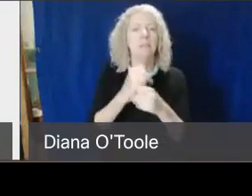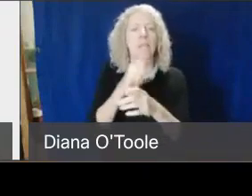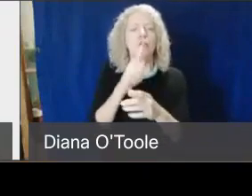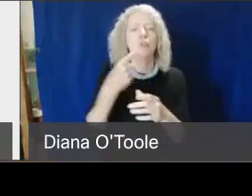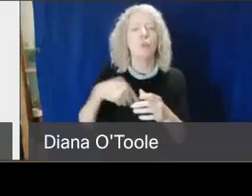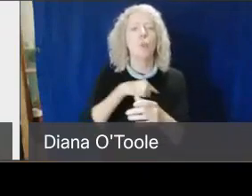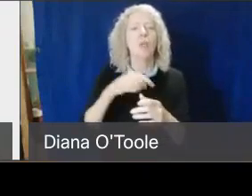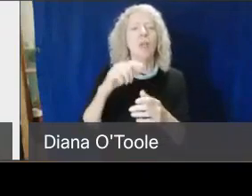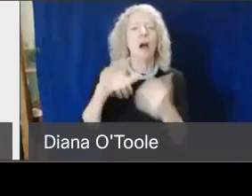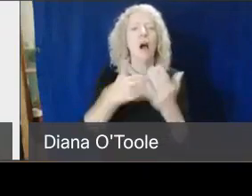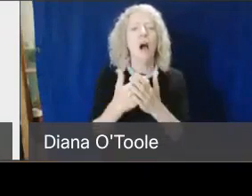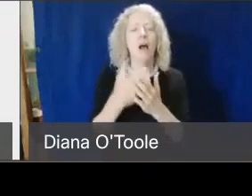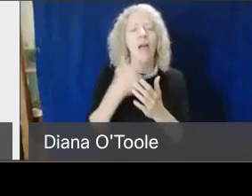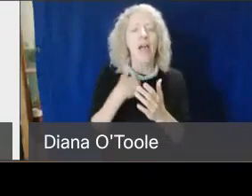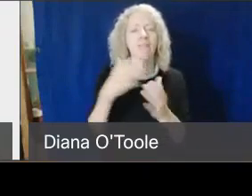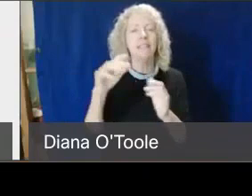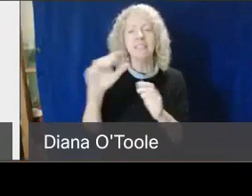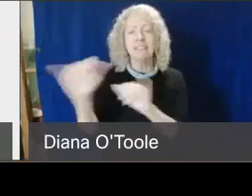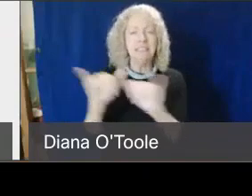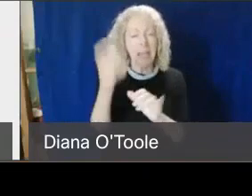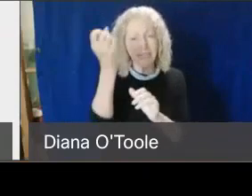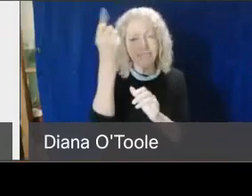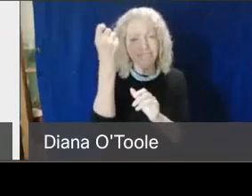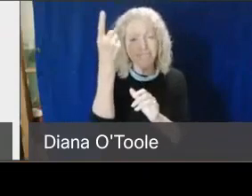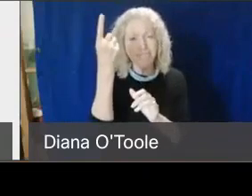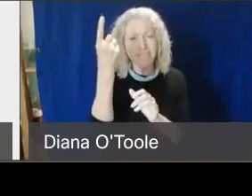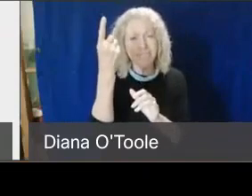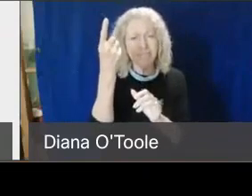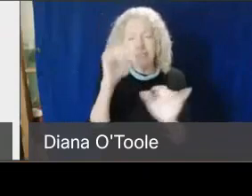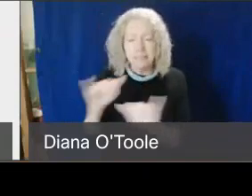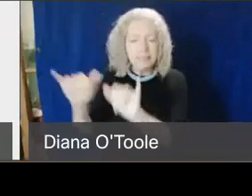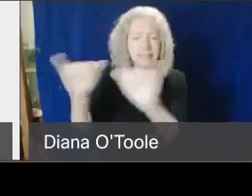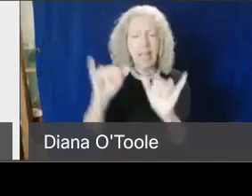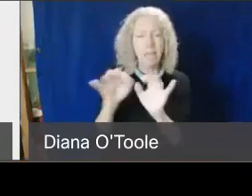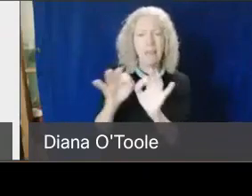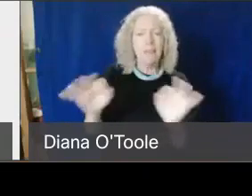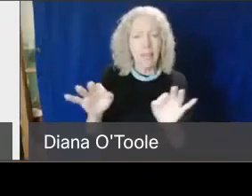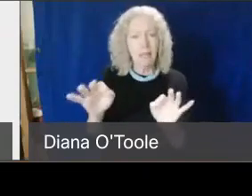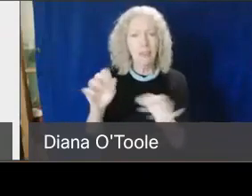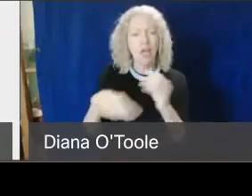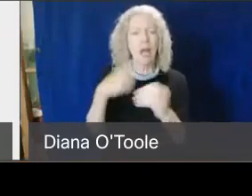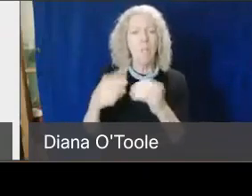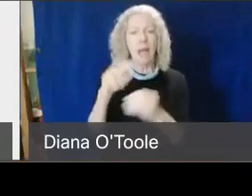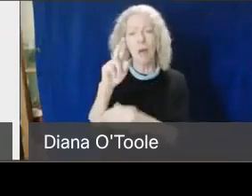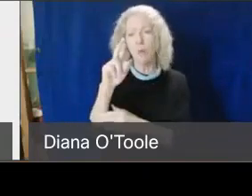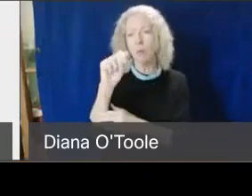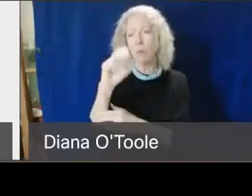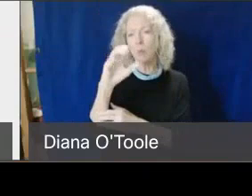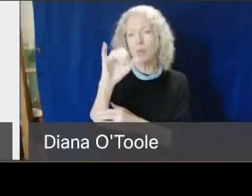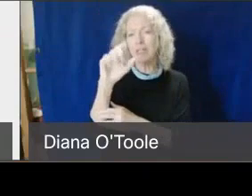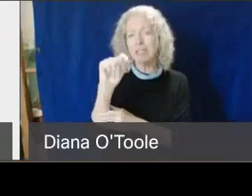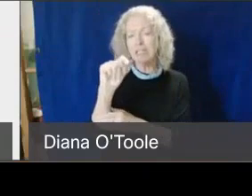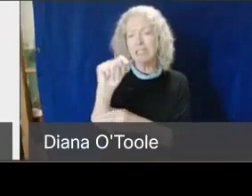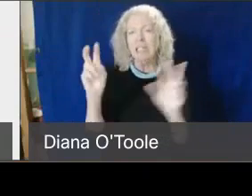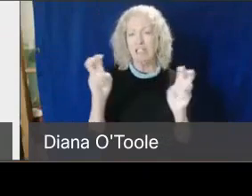and a less threatening language that we can talk with one another about race issues on our campus and how students are impacted by